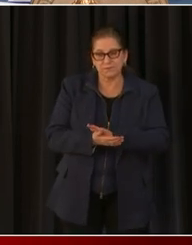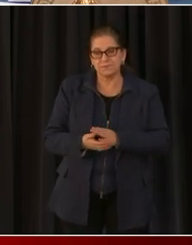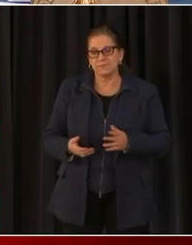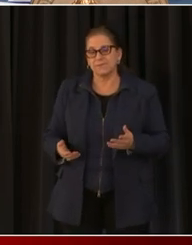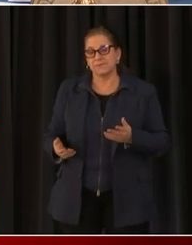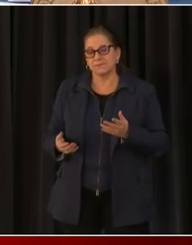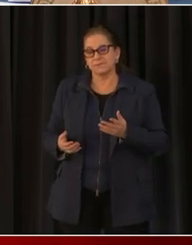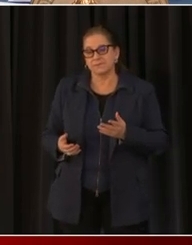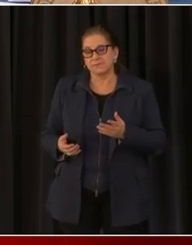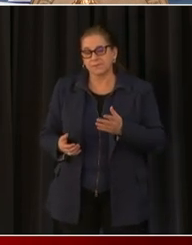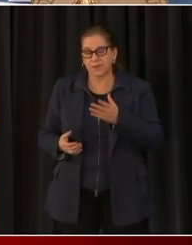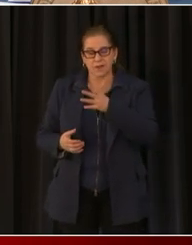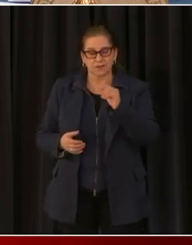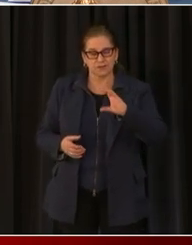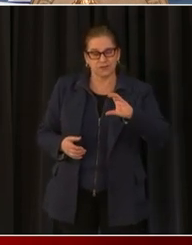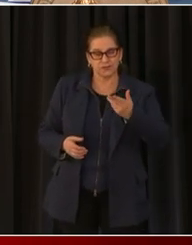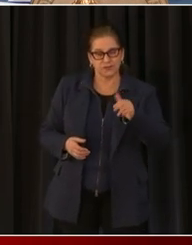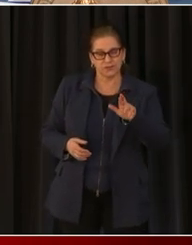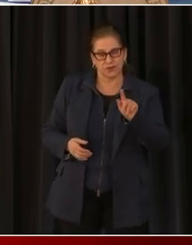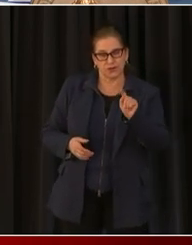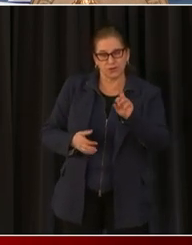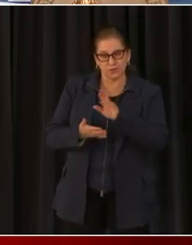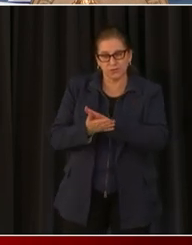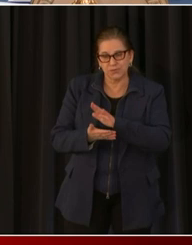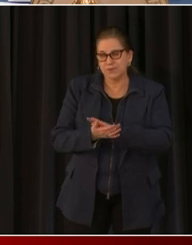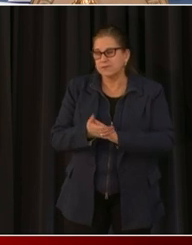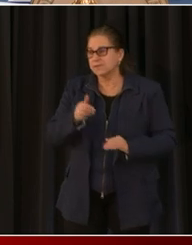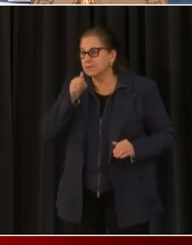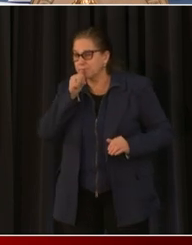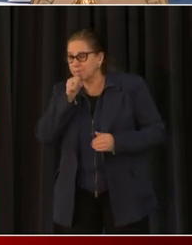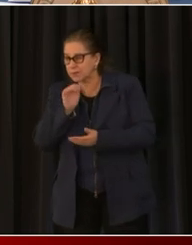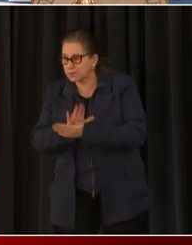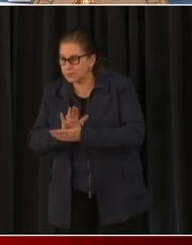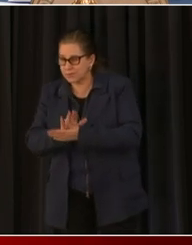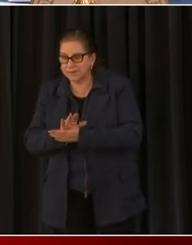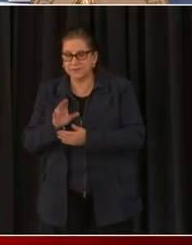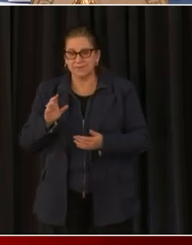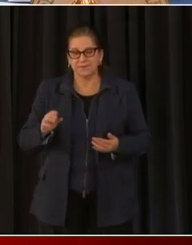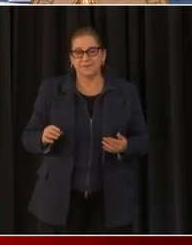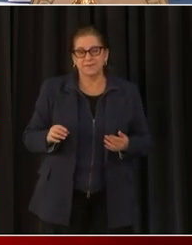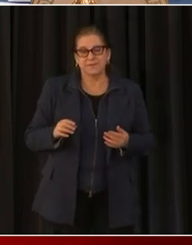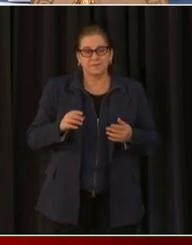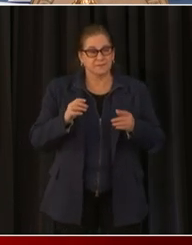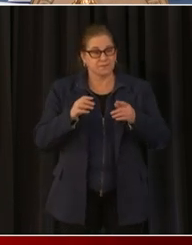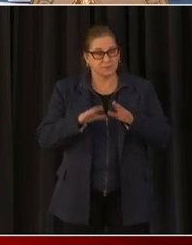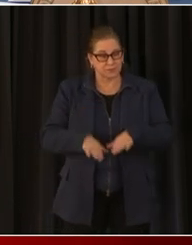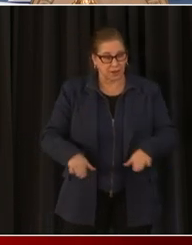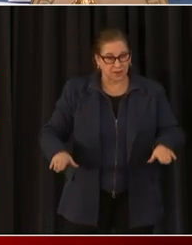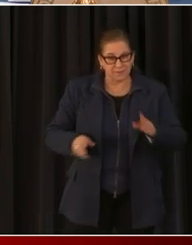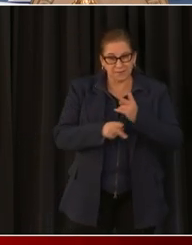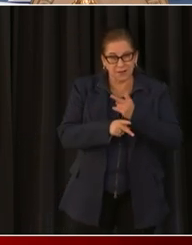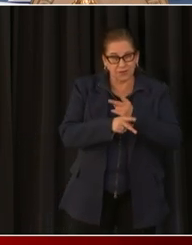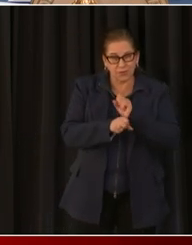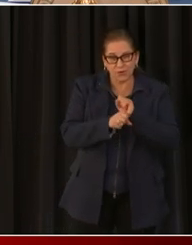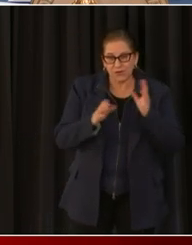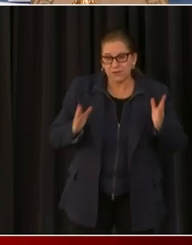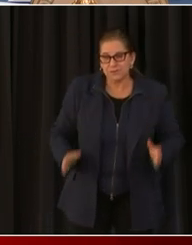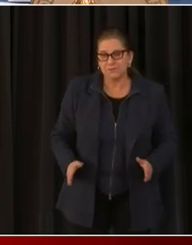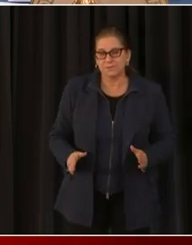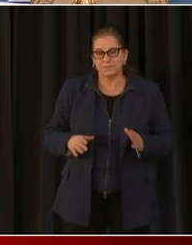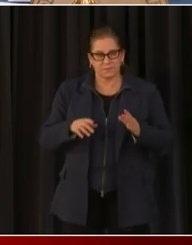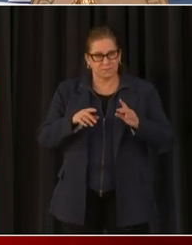public charter schools, private schools in DC, and child care providers. Department